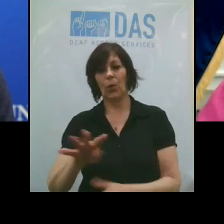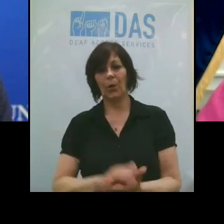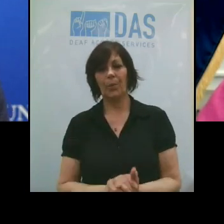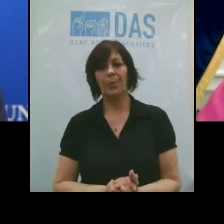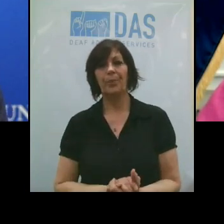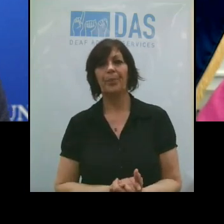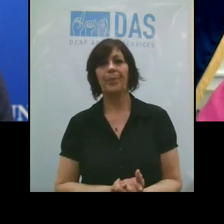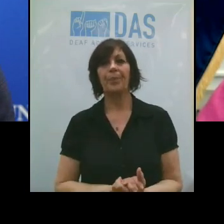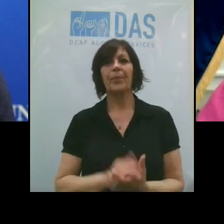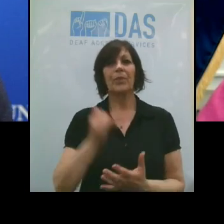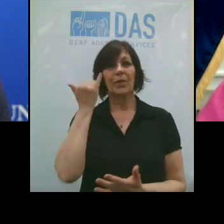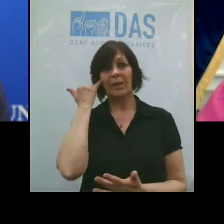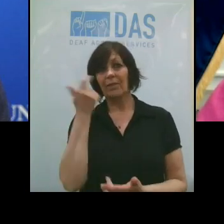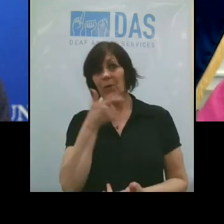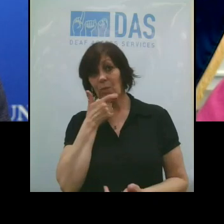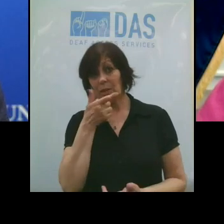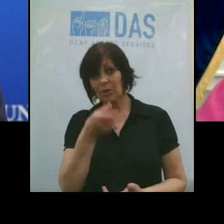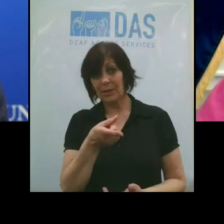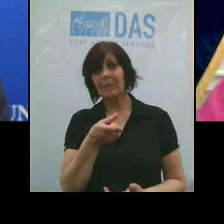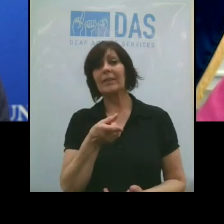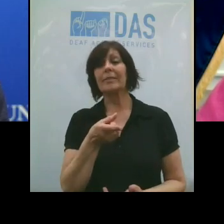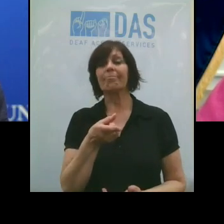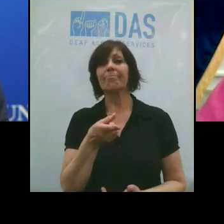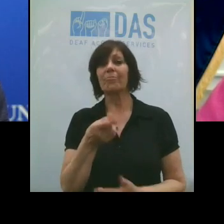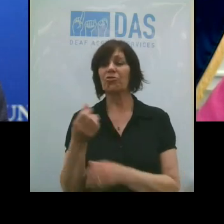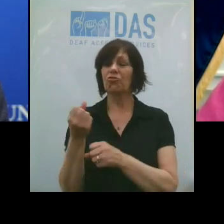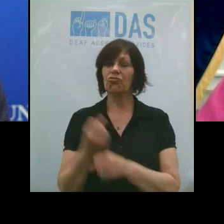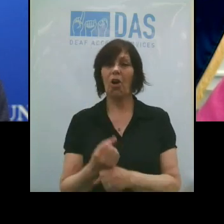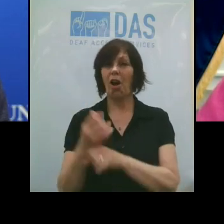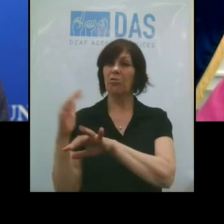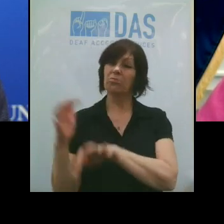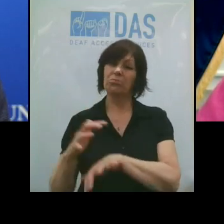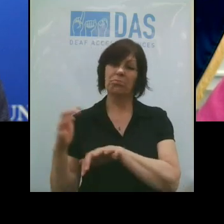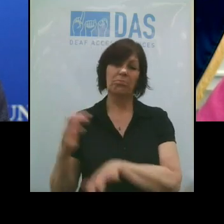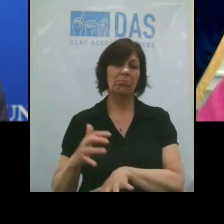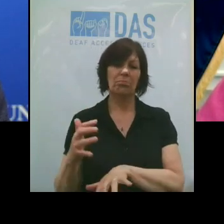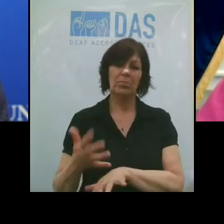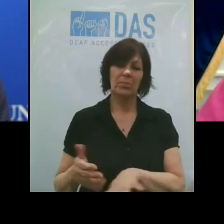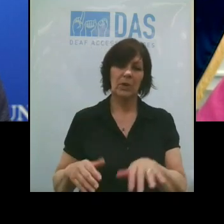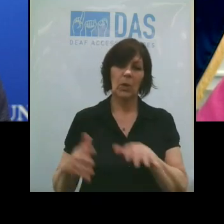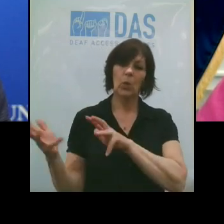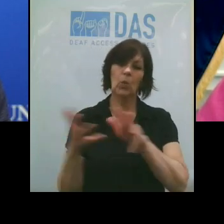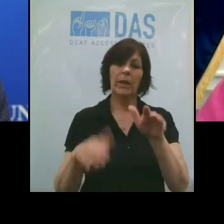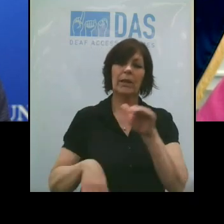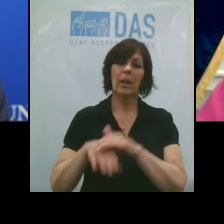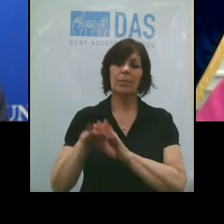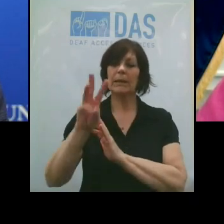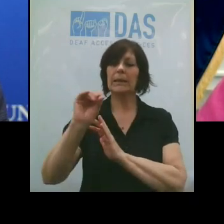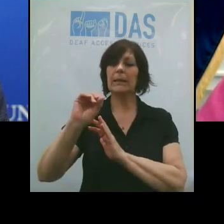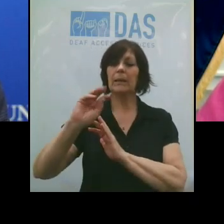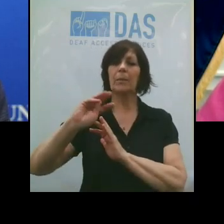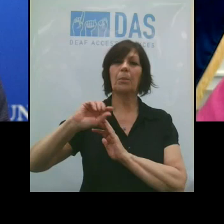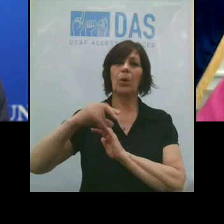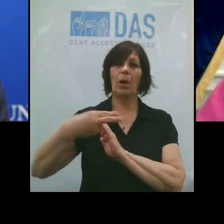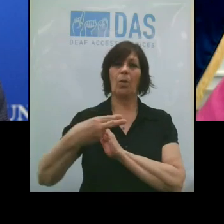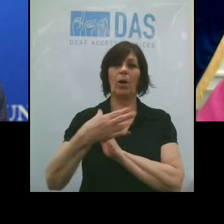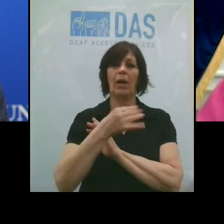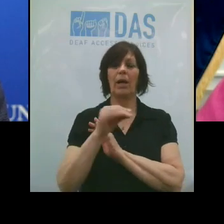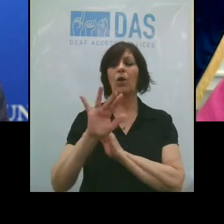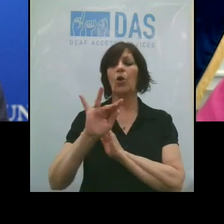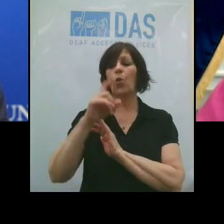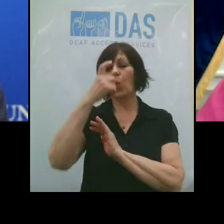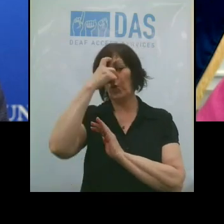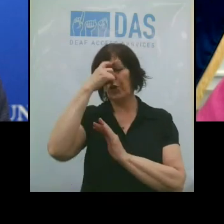be in the viewing area watching this, it is a strong storm with gusts up to 60 miles per hour, as well as quarter-inch hail